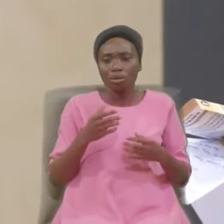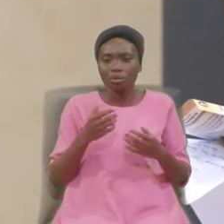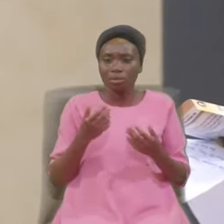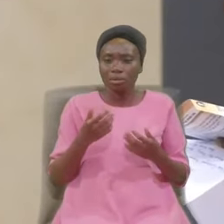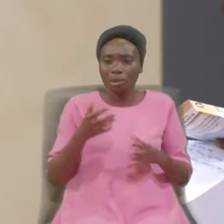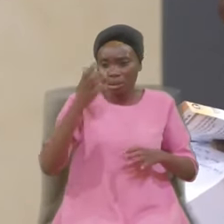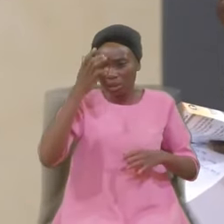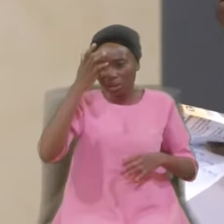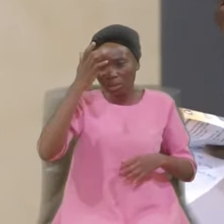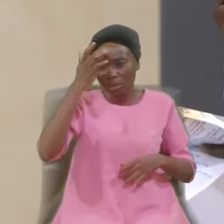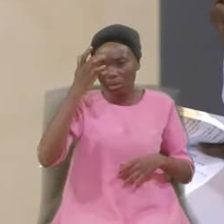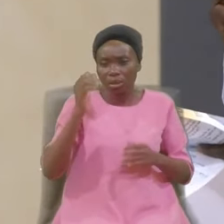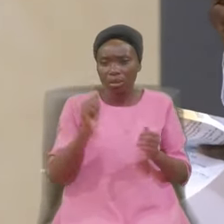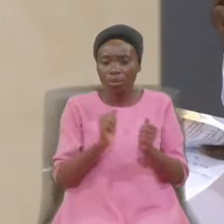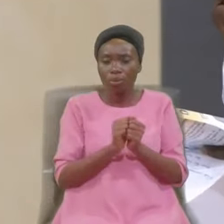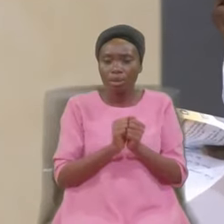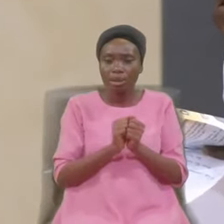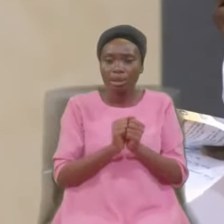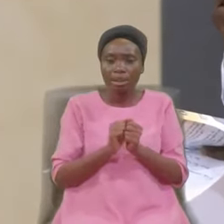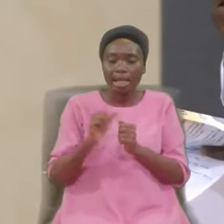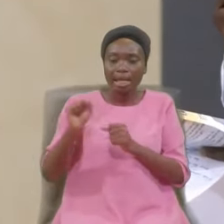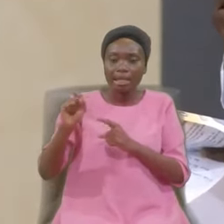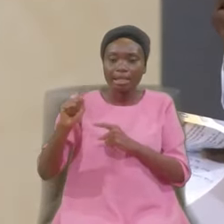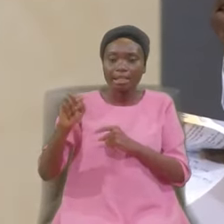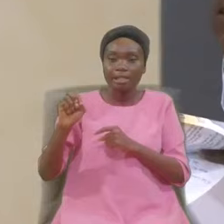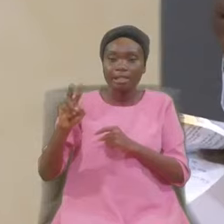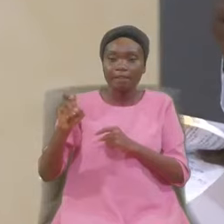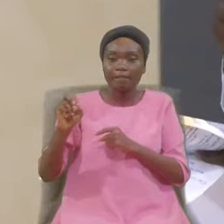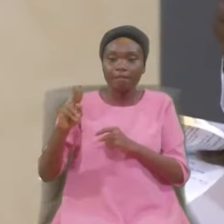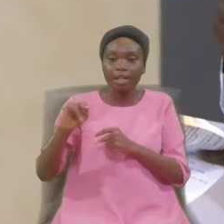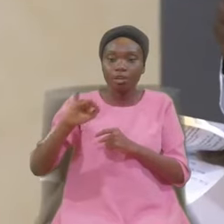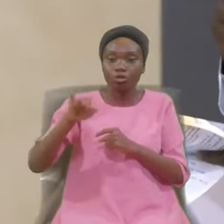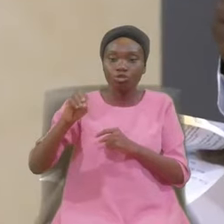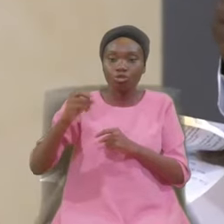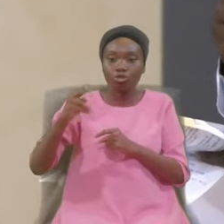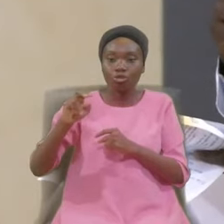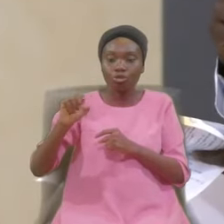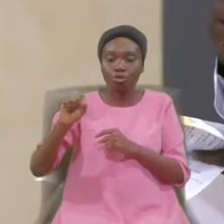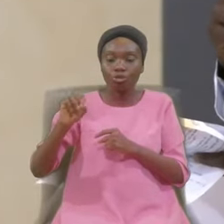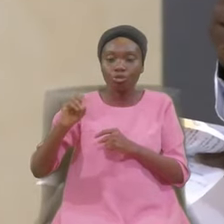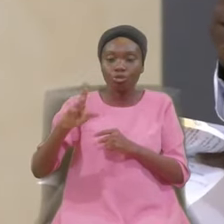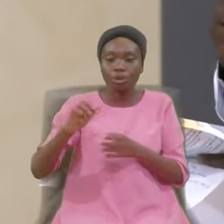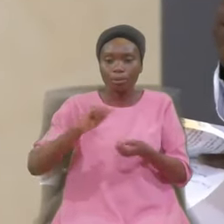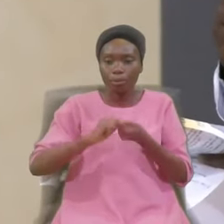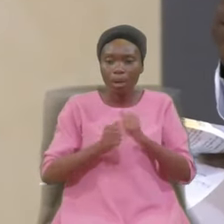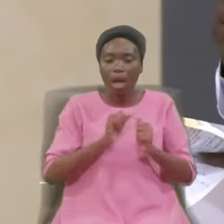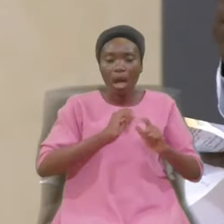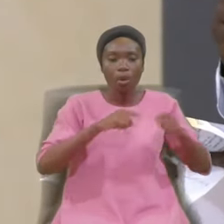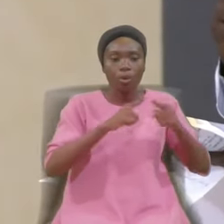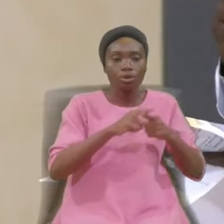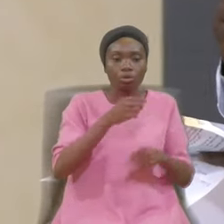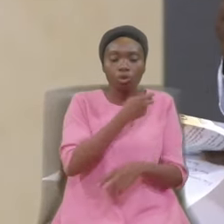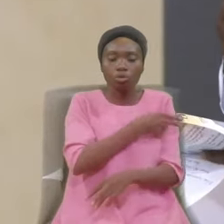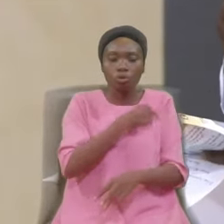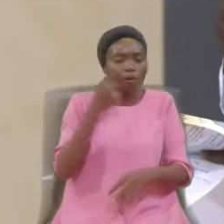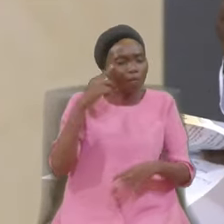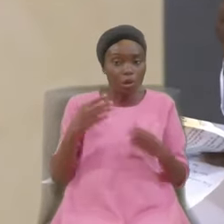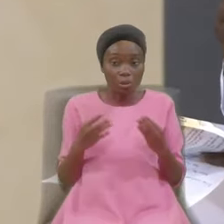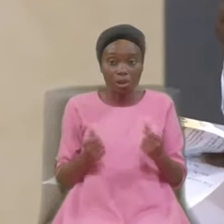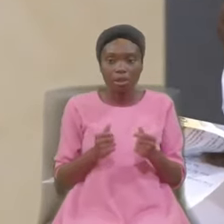I was sick with Stephen Johnson syndromes, so that I went to an hospital for emergency.